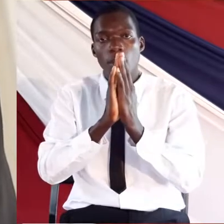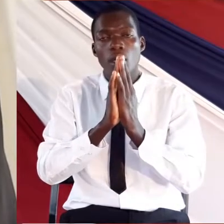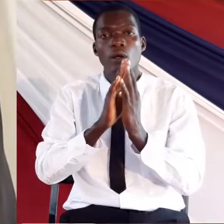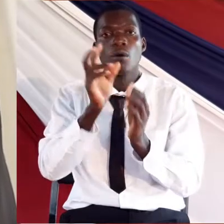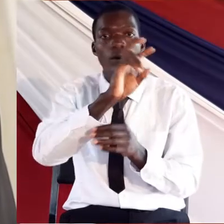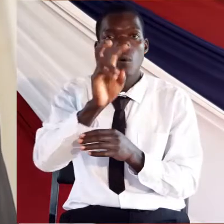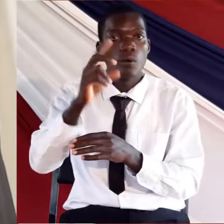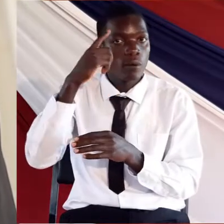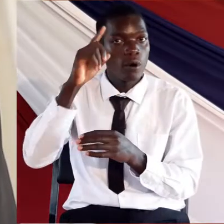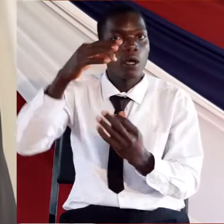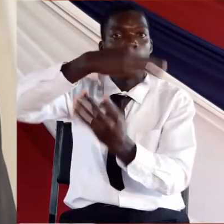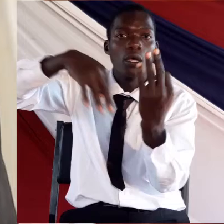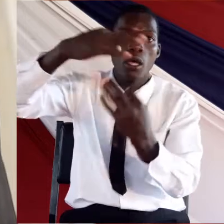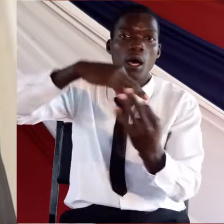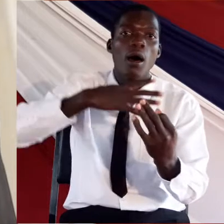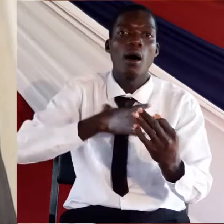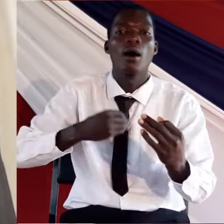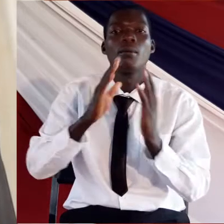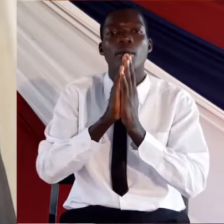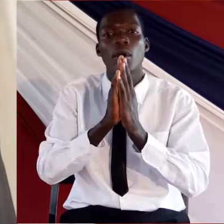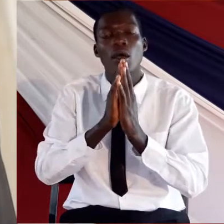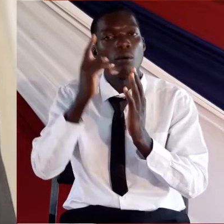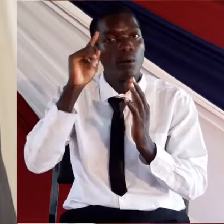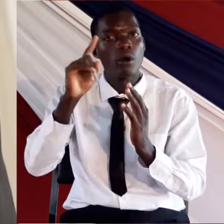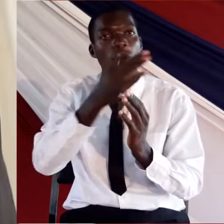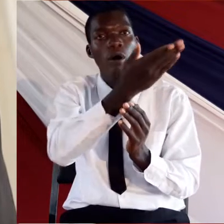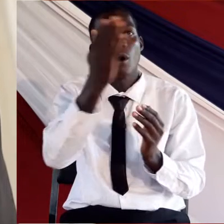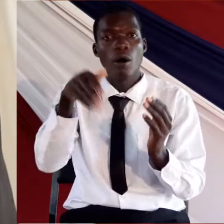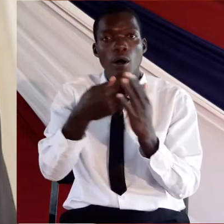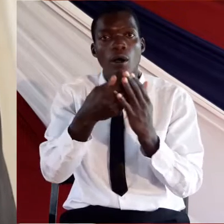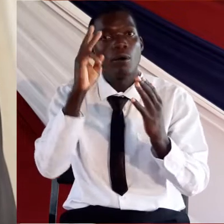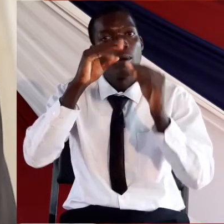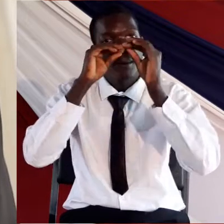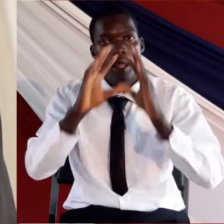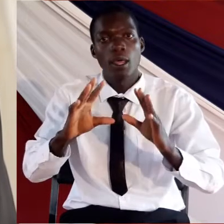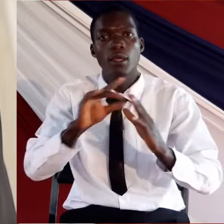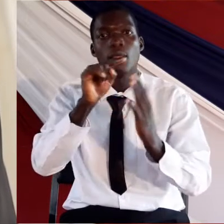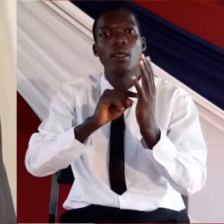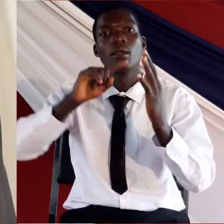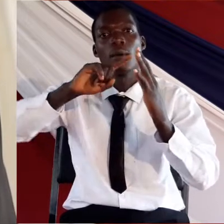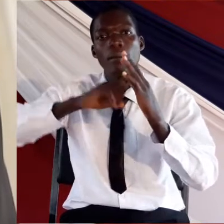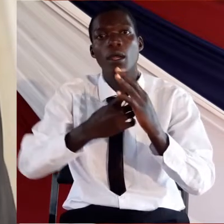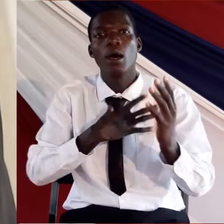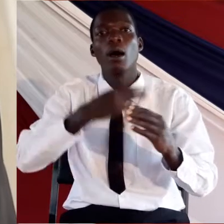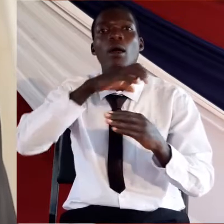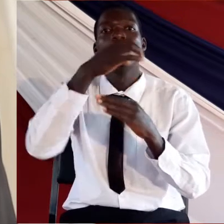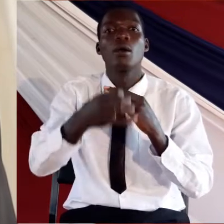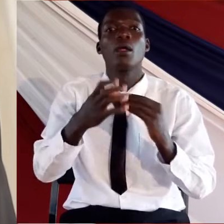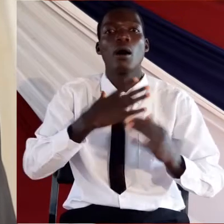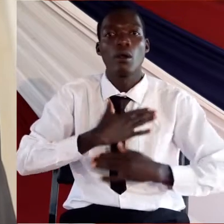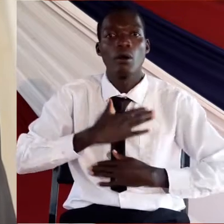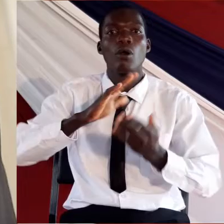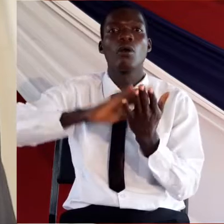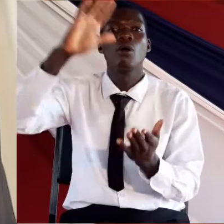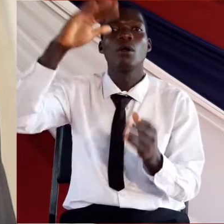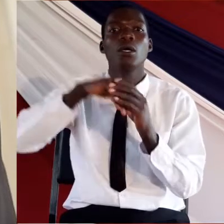forward to your viewership and pray that all of you will be blessed by our service today from beginning to the end, to the honor and glory